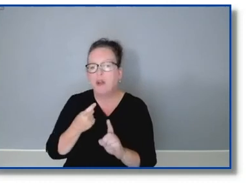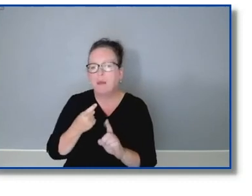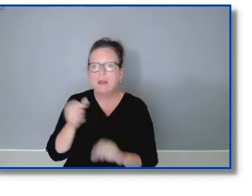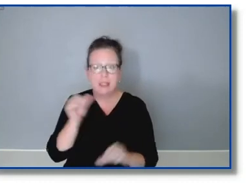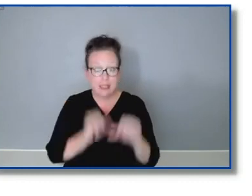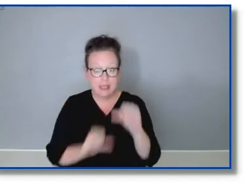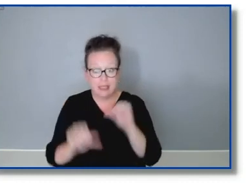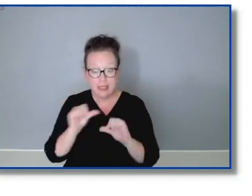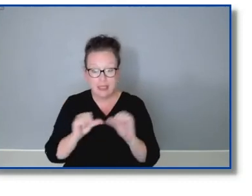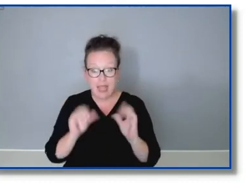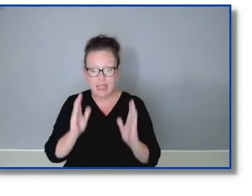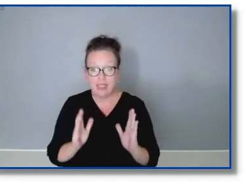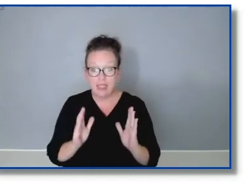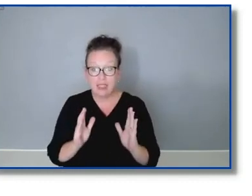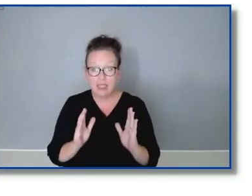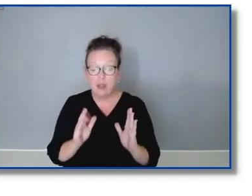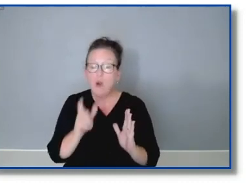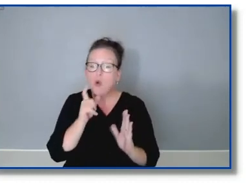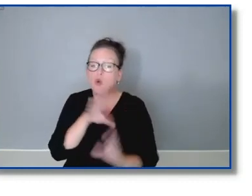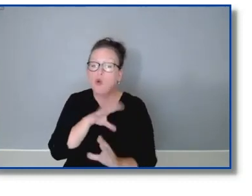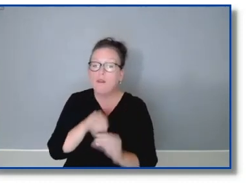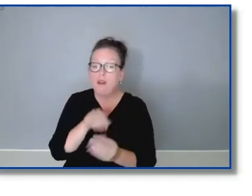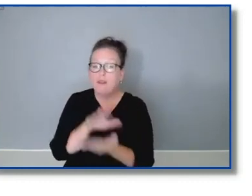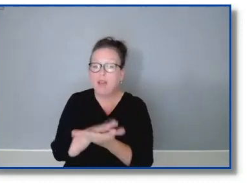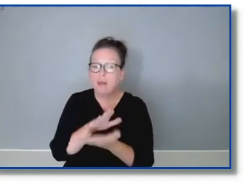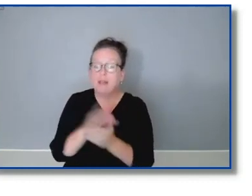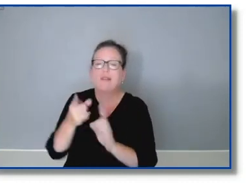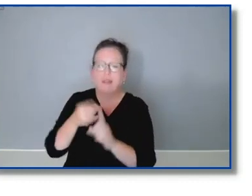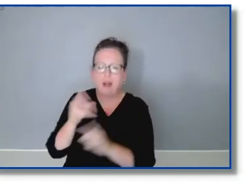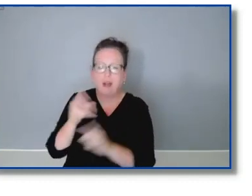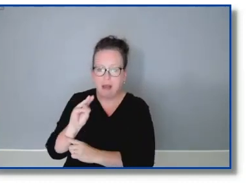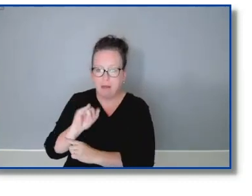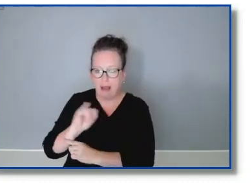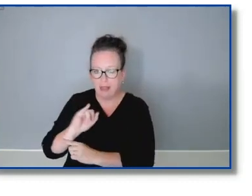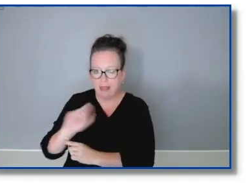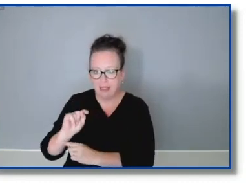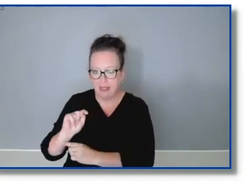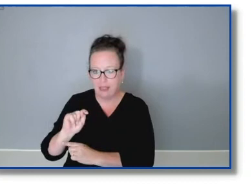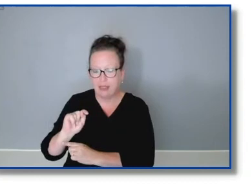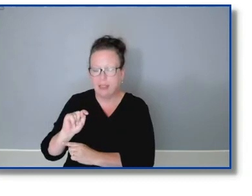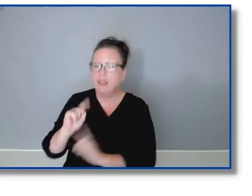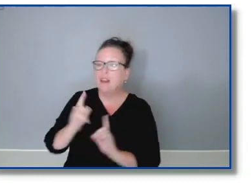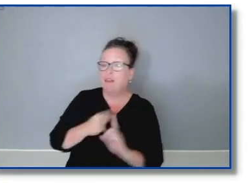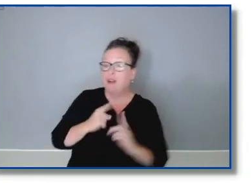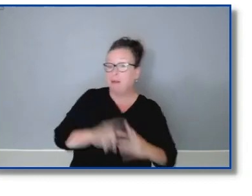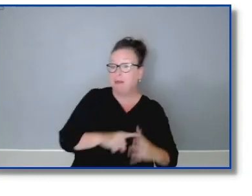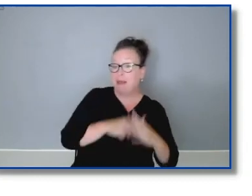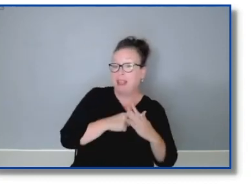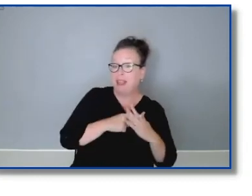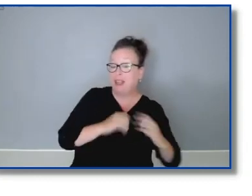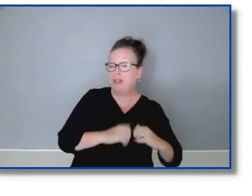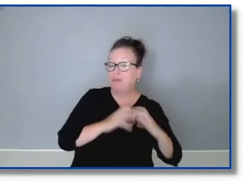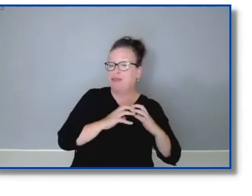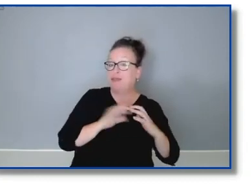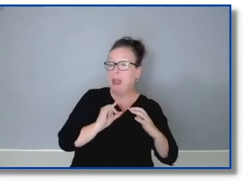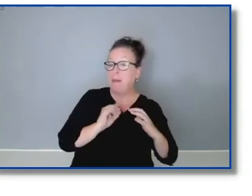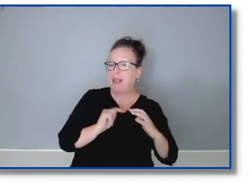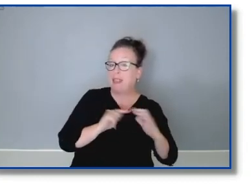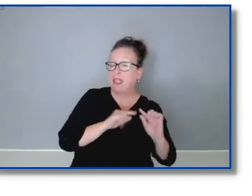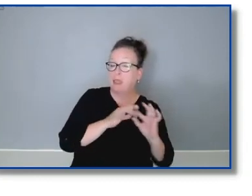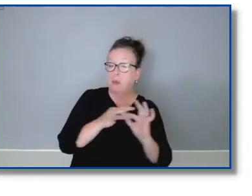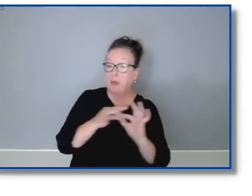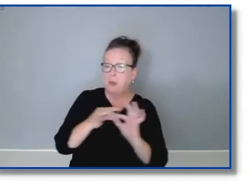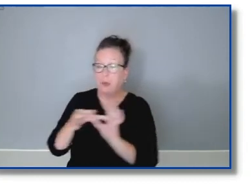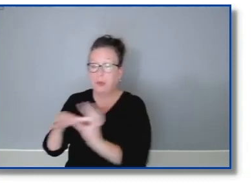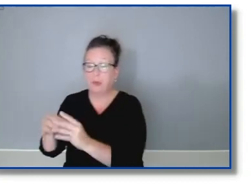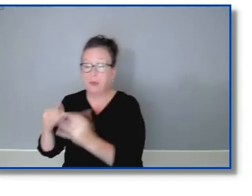scientists and academics who worked at MIT from the beginning of MIT till today. So actually some of the signatures of people